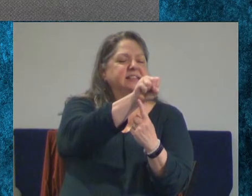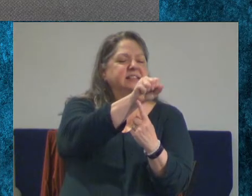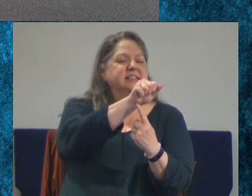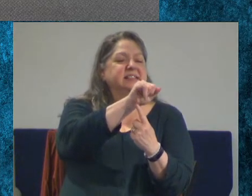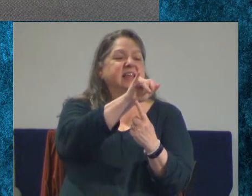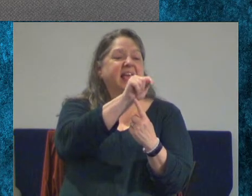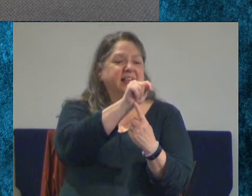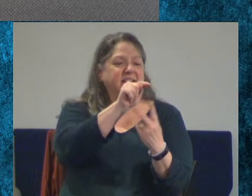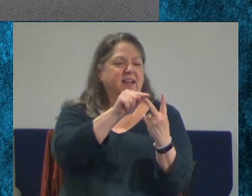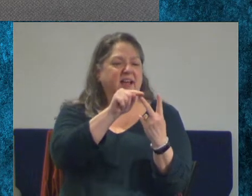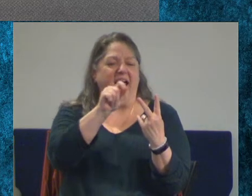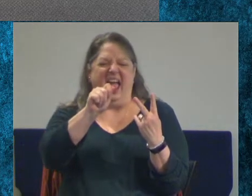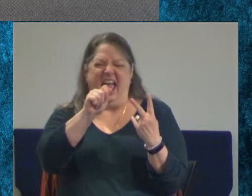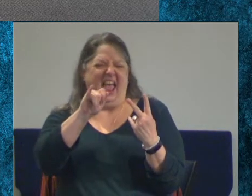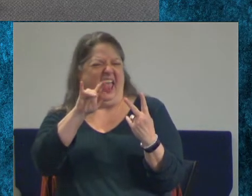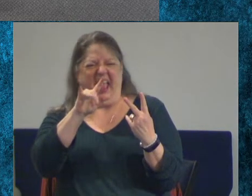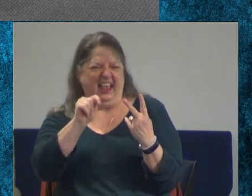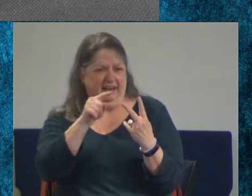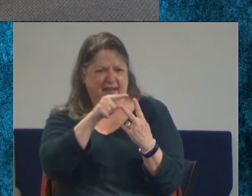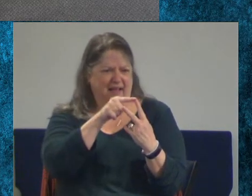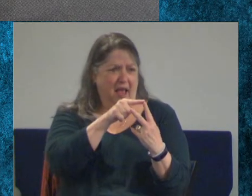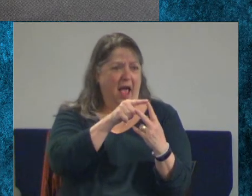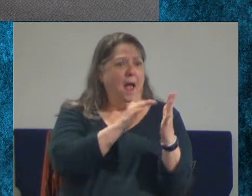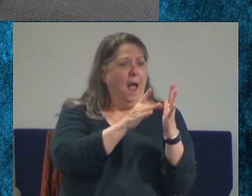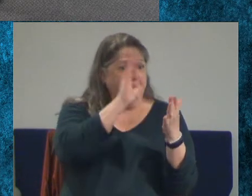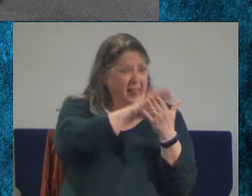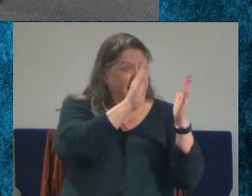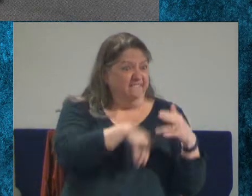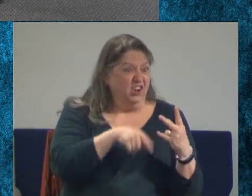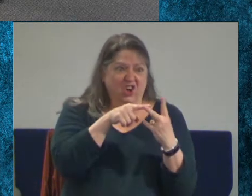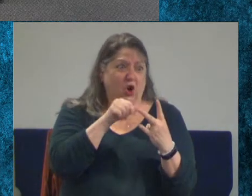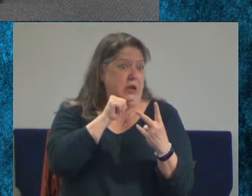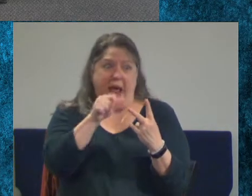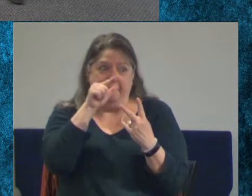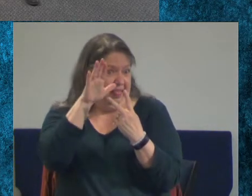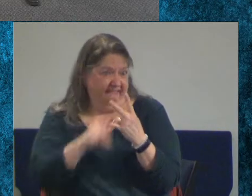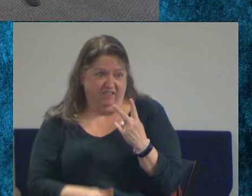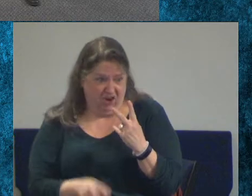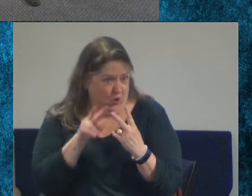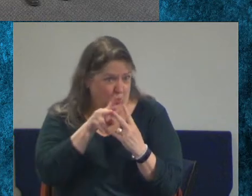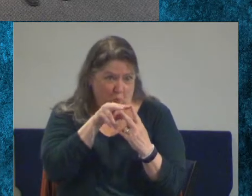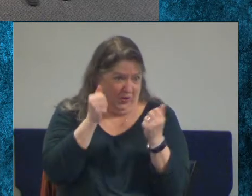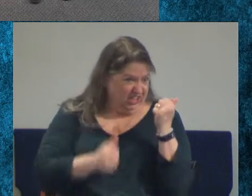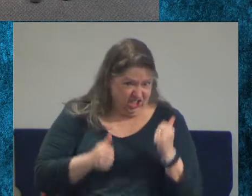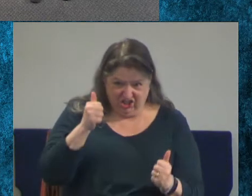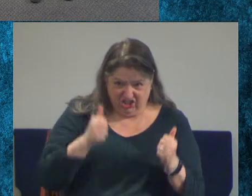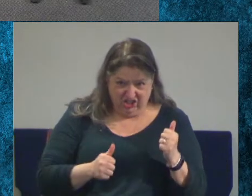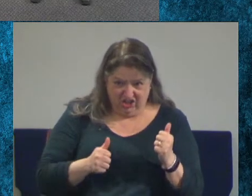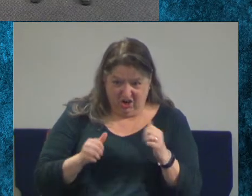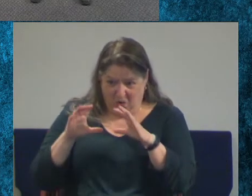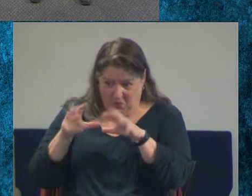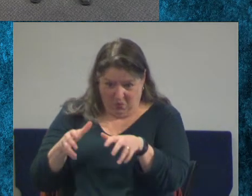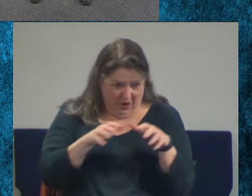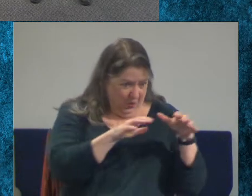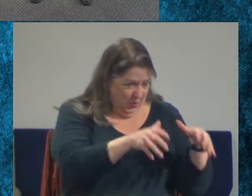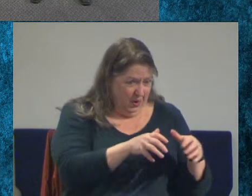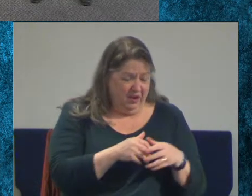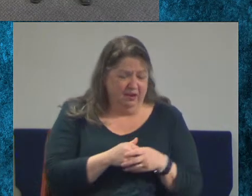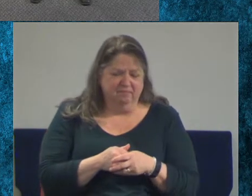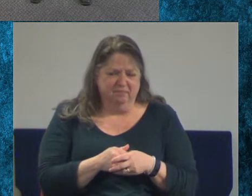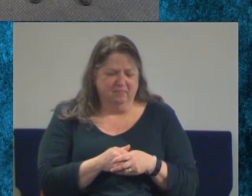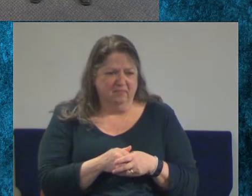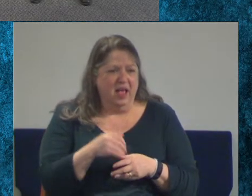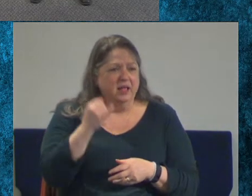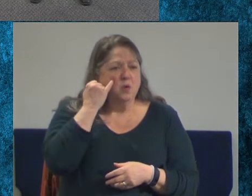Now, I want you to know this. I want you to think a little further with me for a moment. If you and I were to see ourselves as God sees